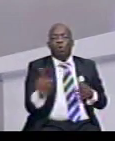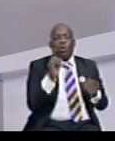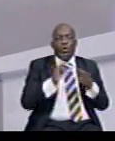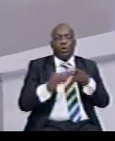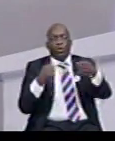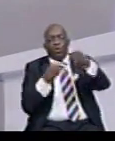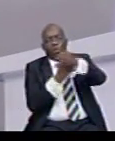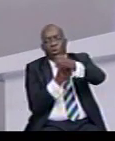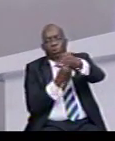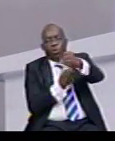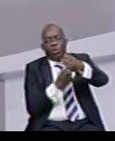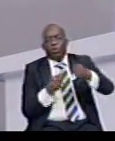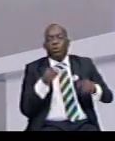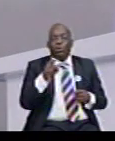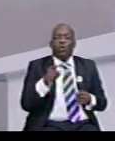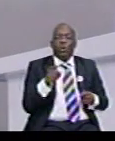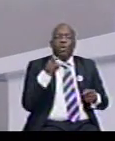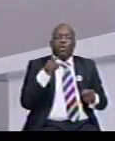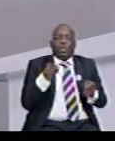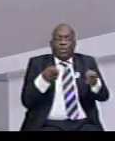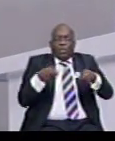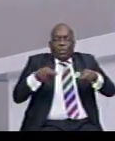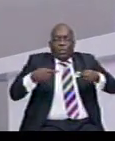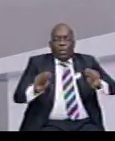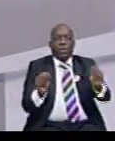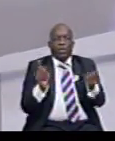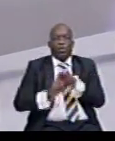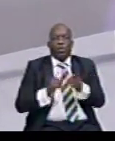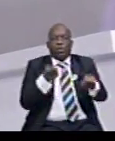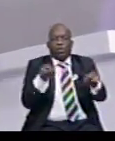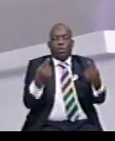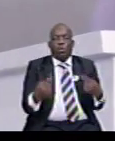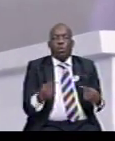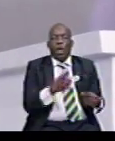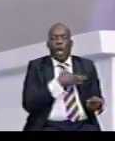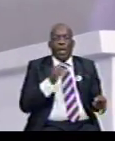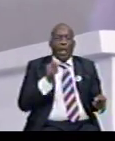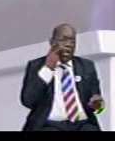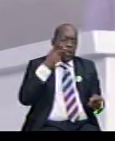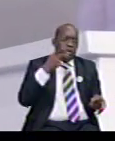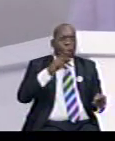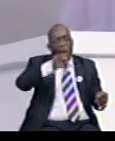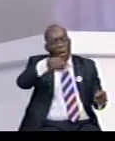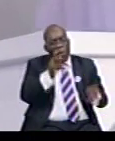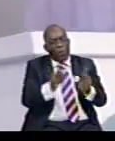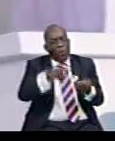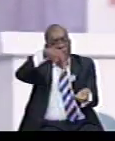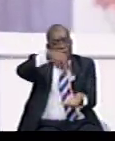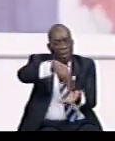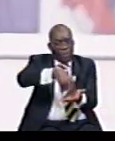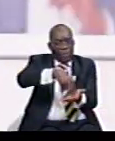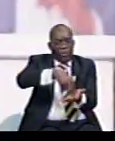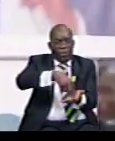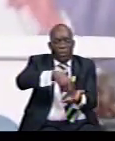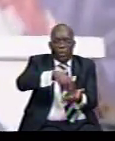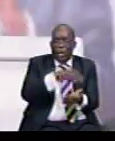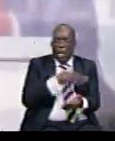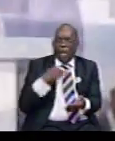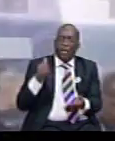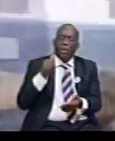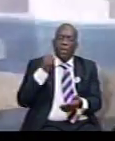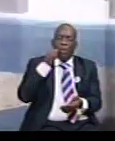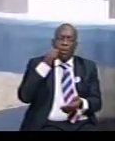managed to come. I didn't know that, but I saw other people standing, and you know, she